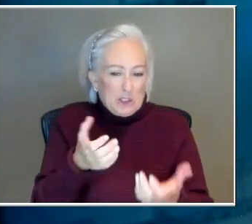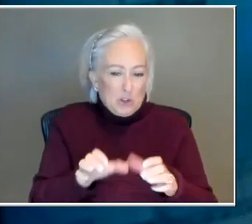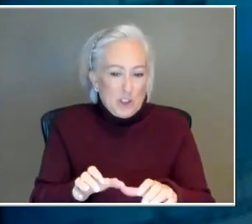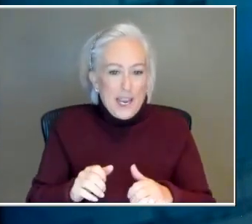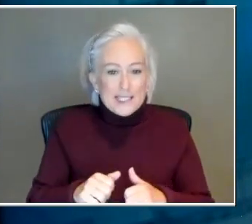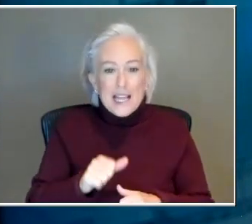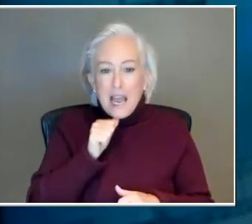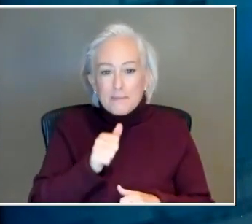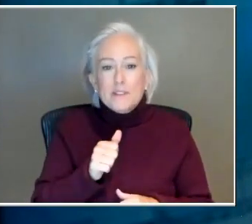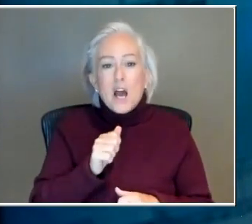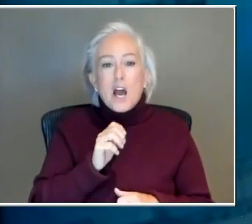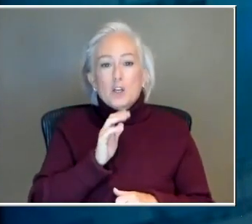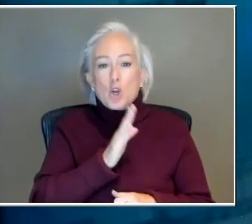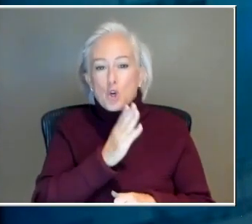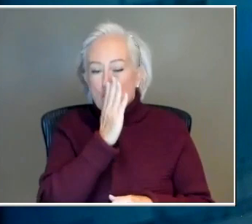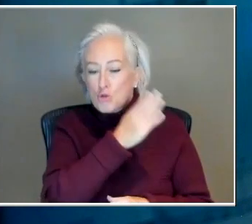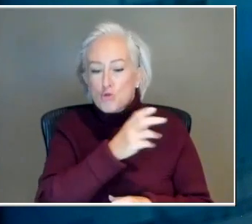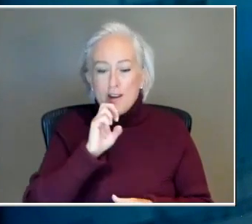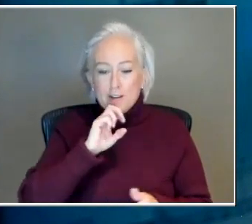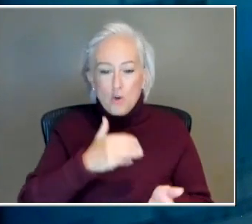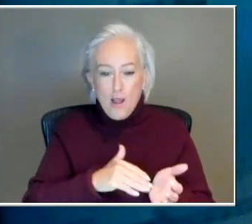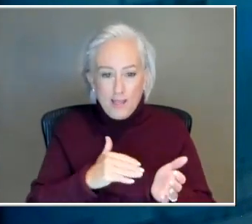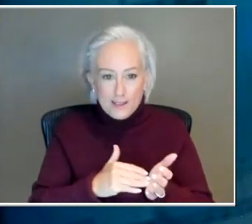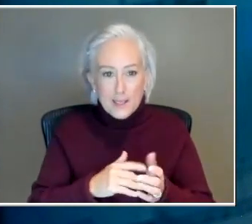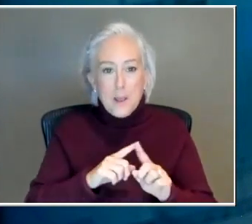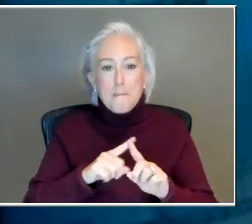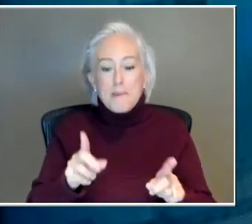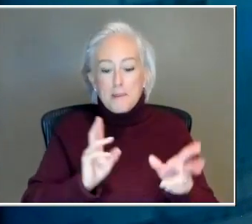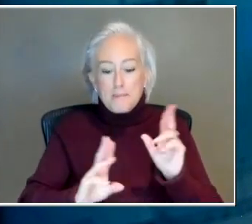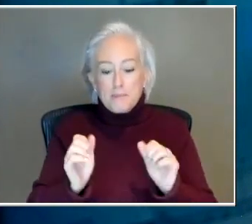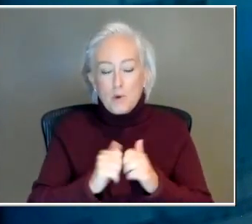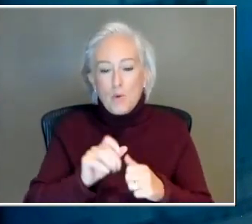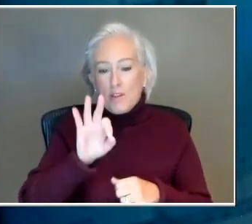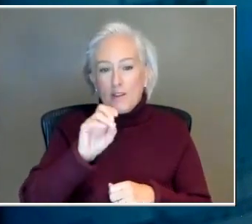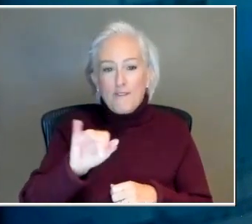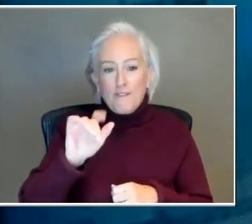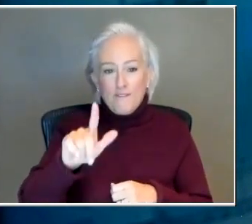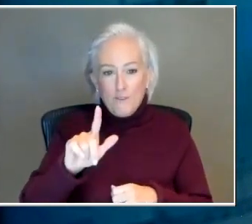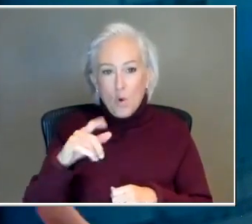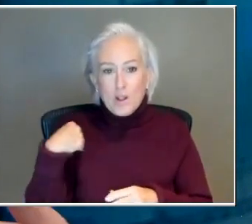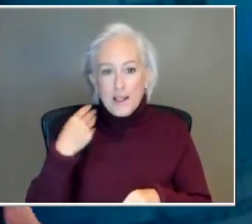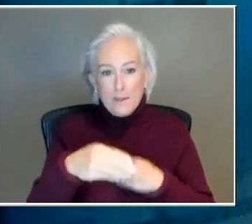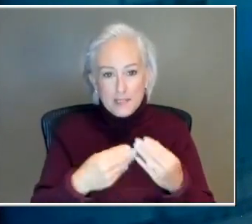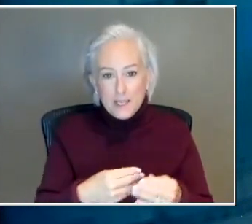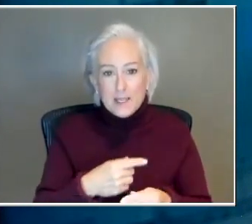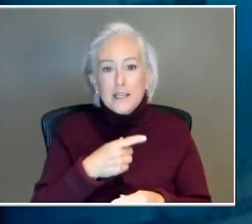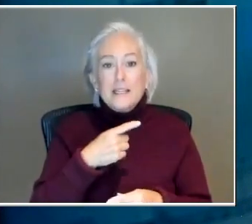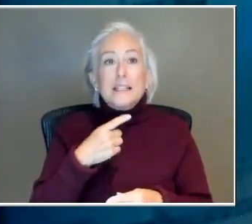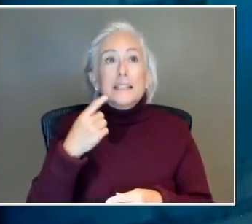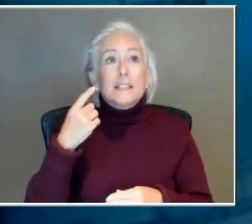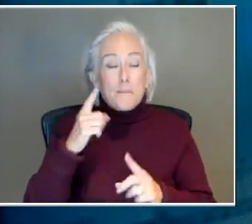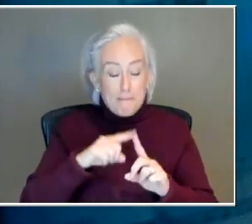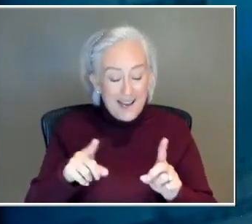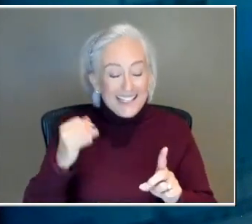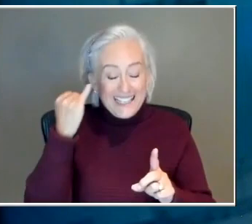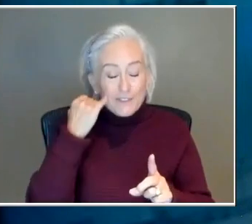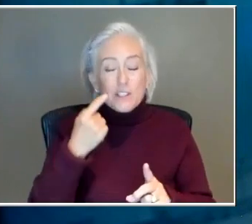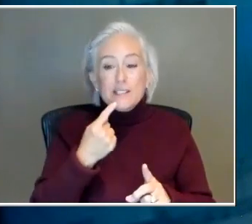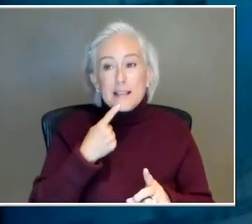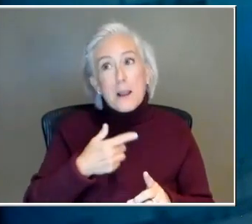it's unlikely for people with focal epilepsy to be, unless she told me her mom had it and her grandma had it, or some kind of clear